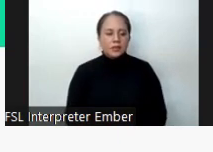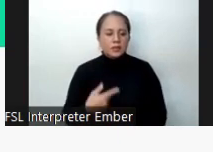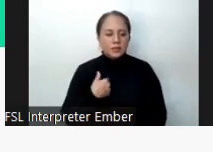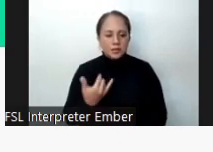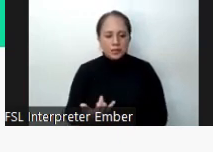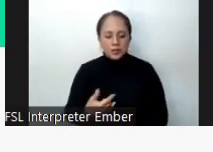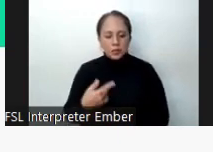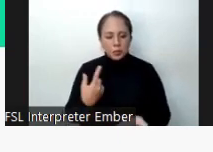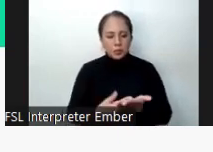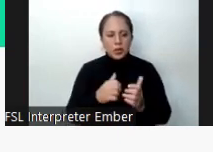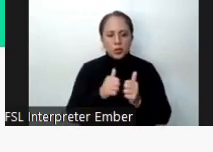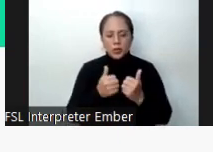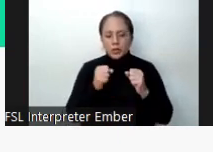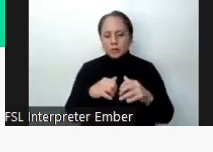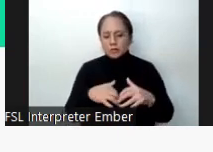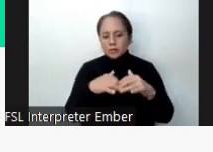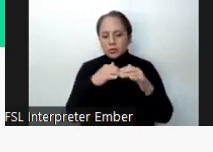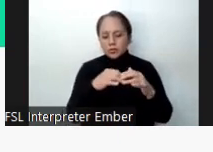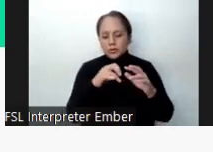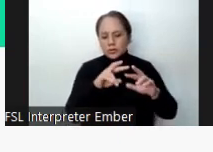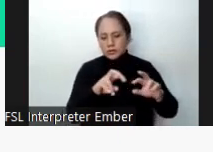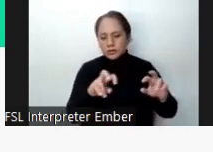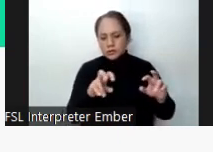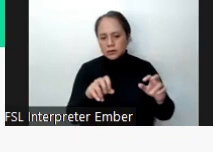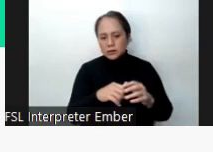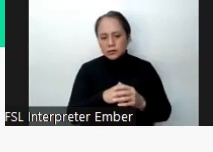now discuss how we can build on these studies.